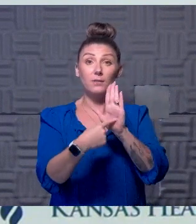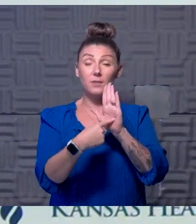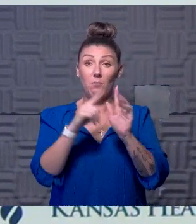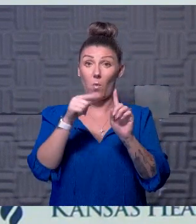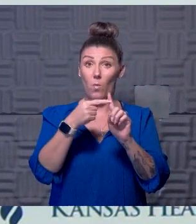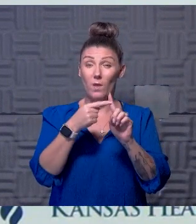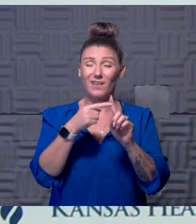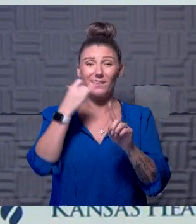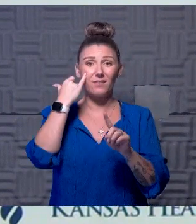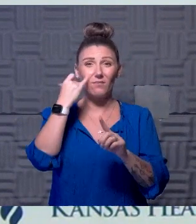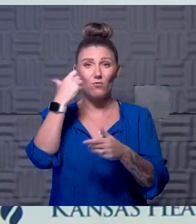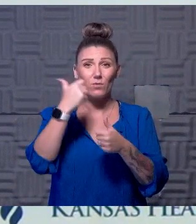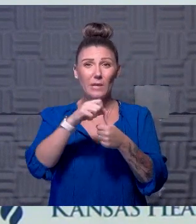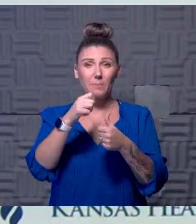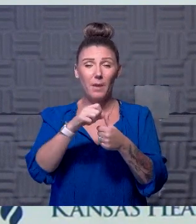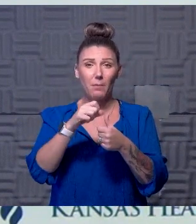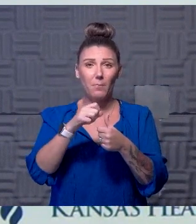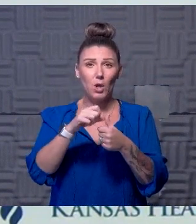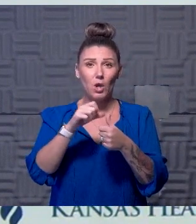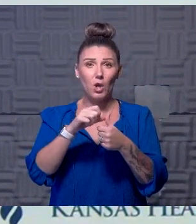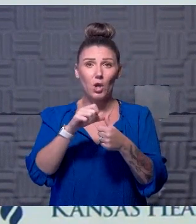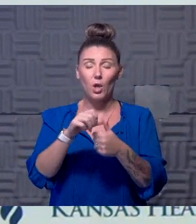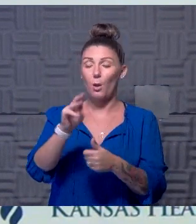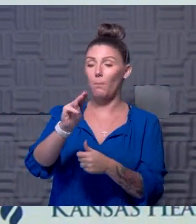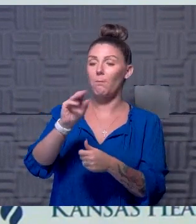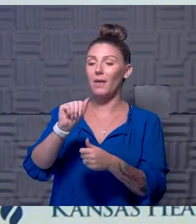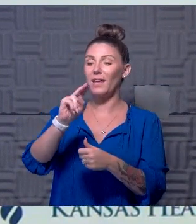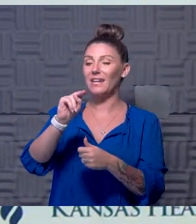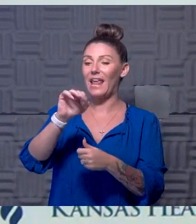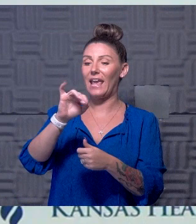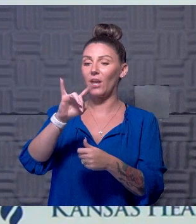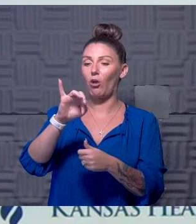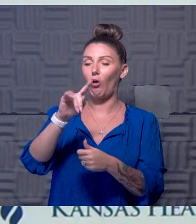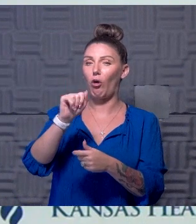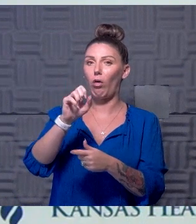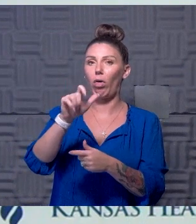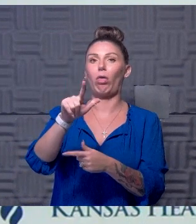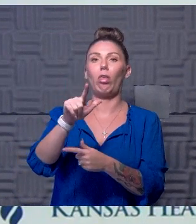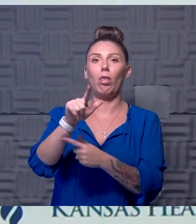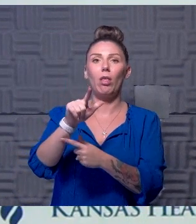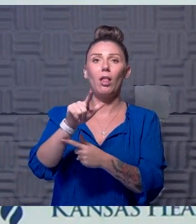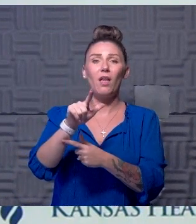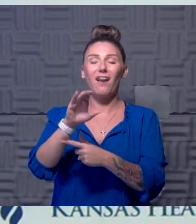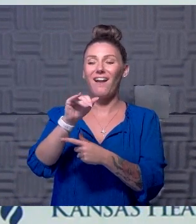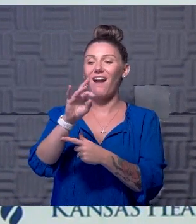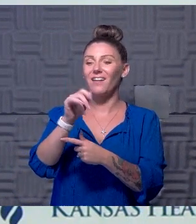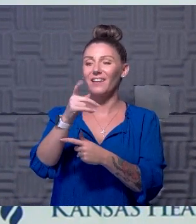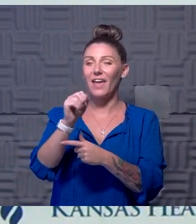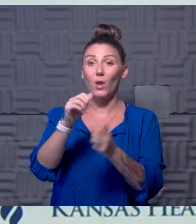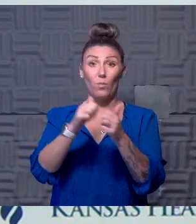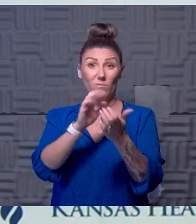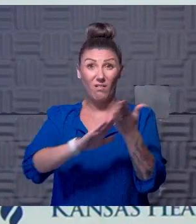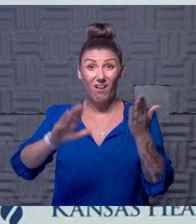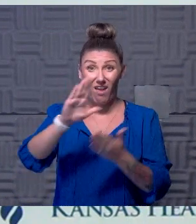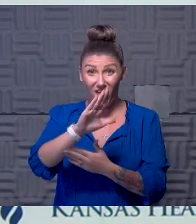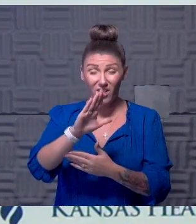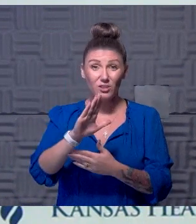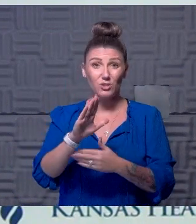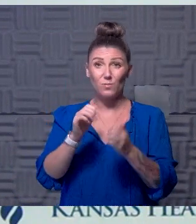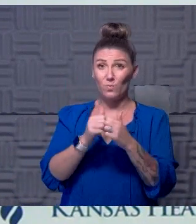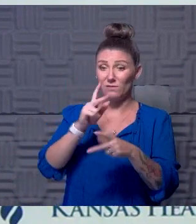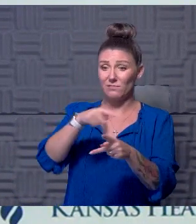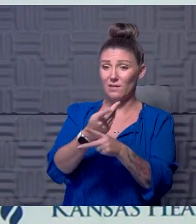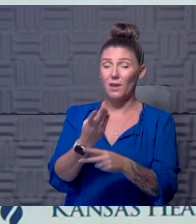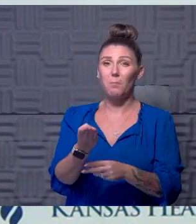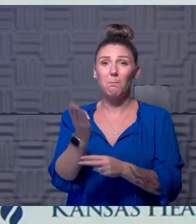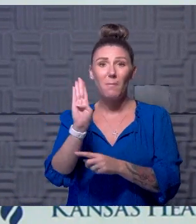is, if you remember when we had the meningococcal outbreaks in colleges with the serotype V, we had a vaccine that was in production, that